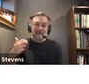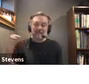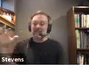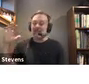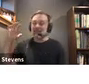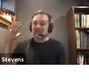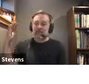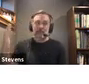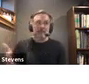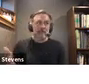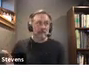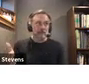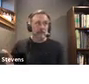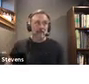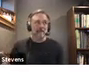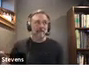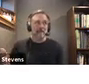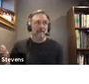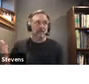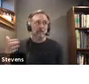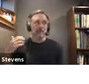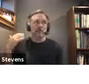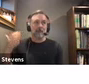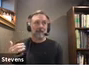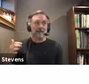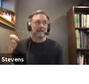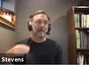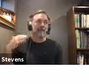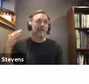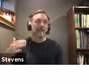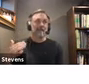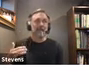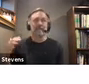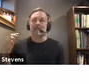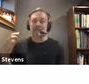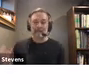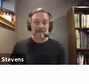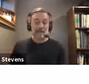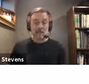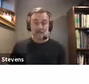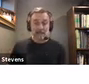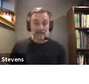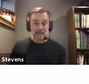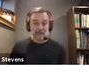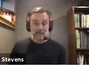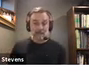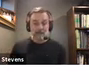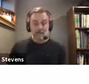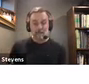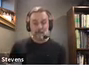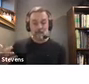context and human in the loop process will provide feedback and adapt in less than one second.